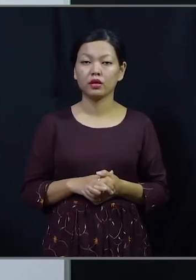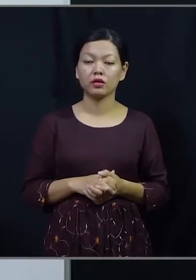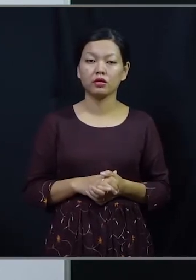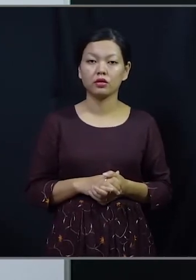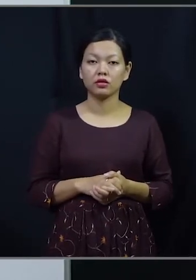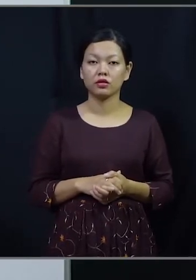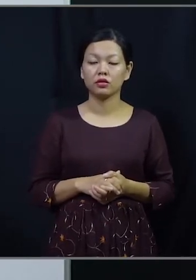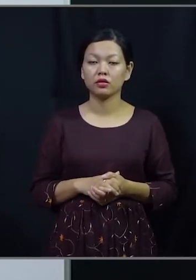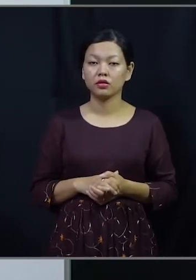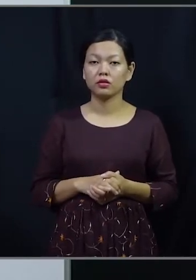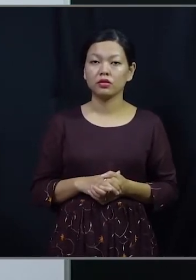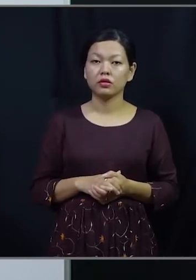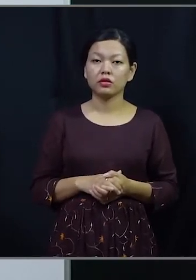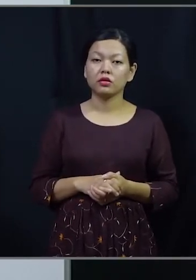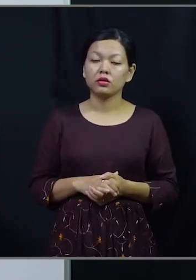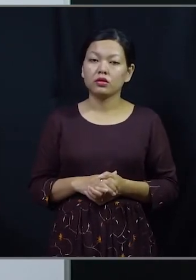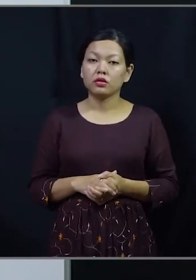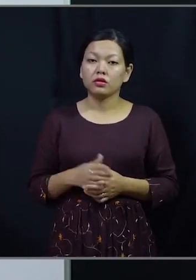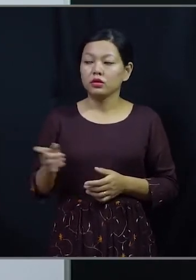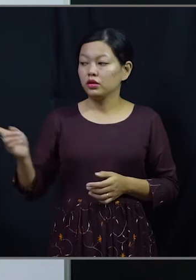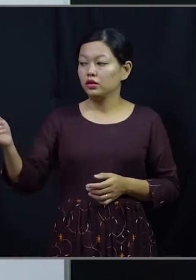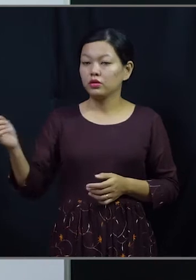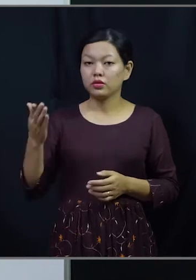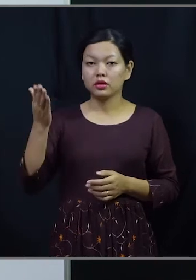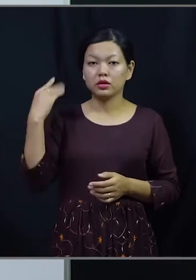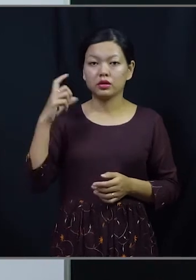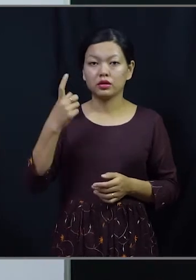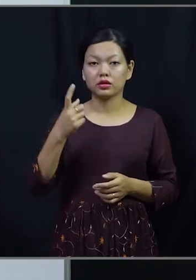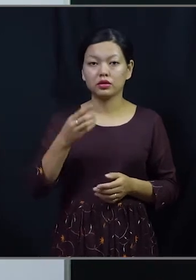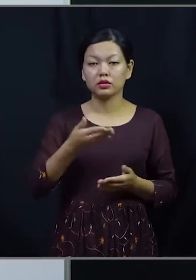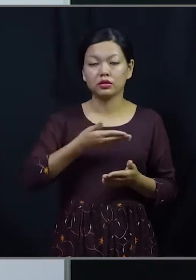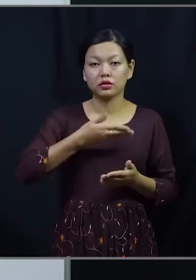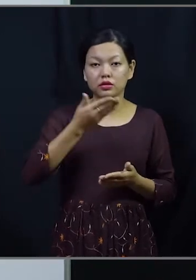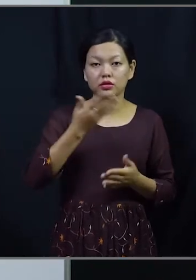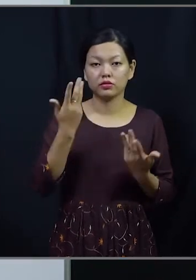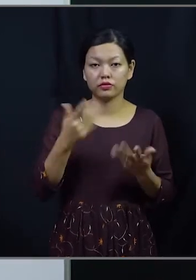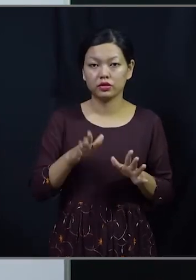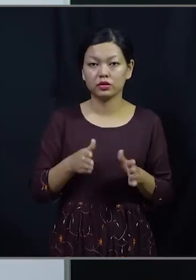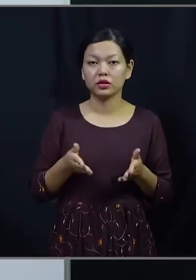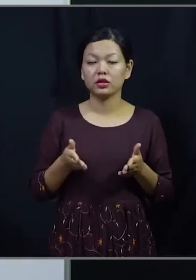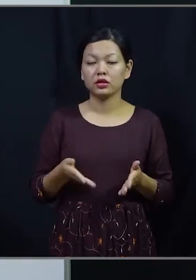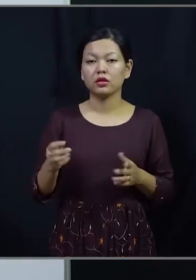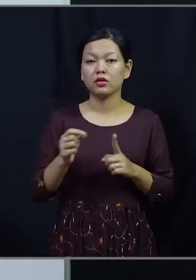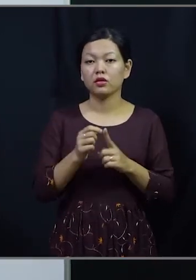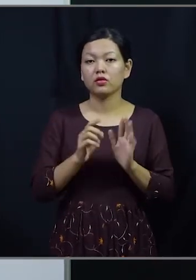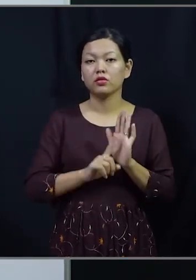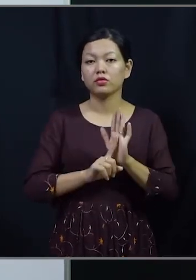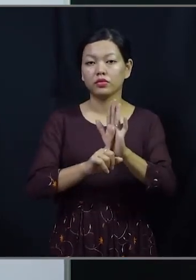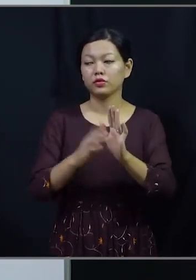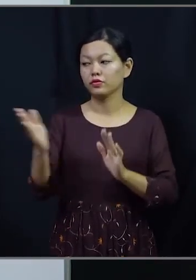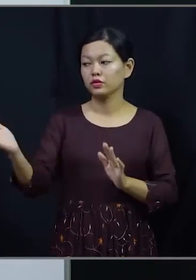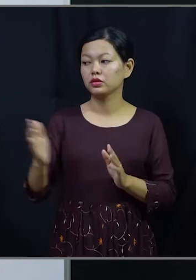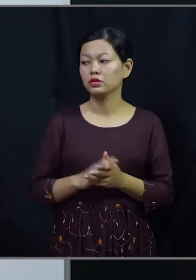already seen in the last session, how to prove F is 1 to 1 and on to. Then if you could prove that F is 1 to 1 and on